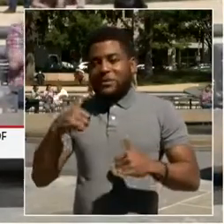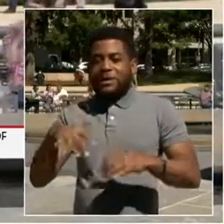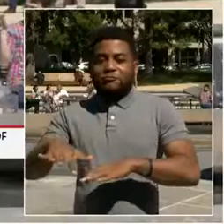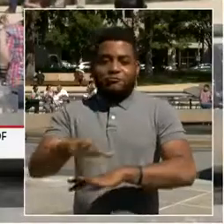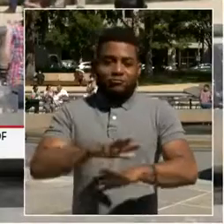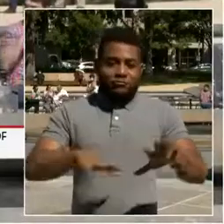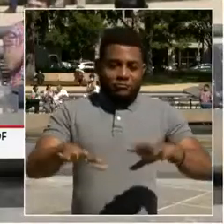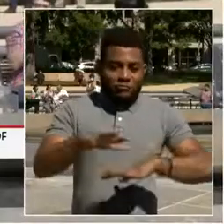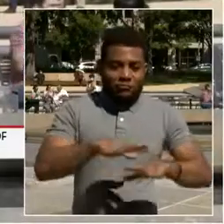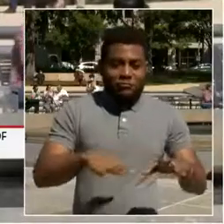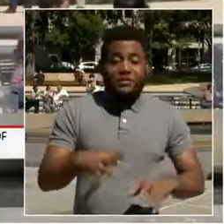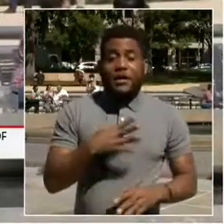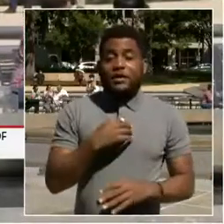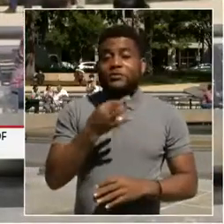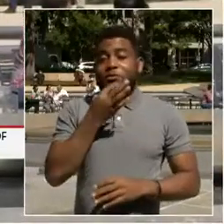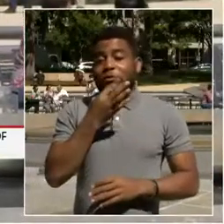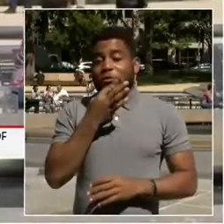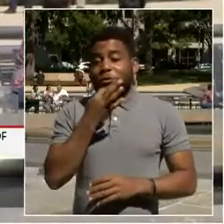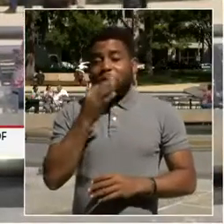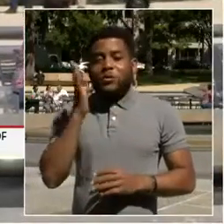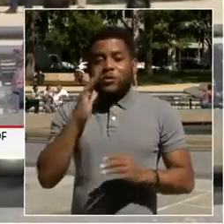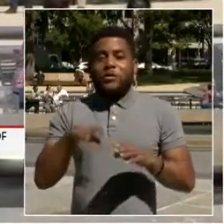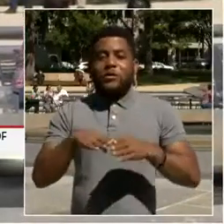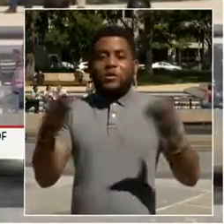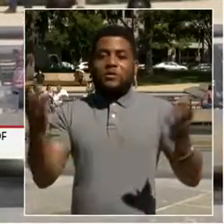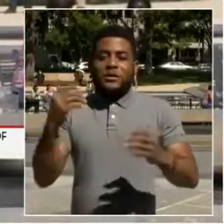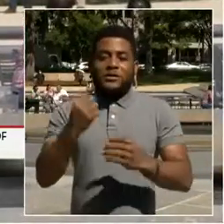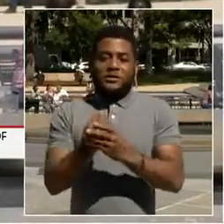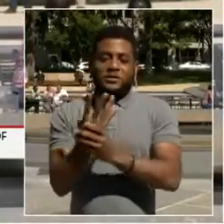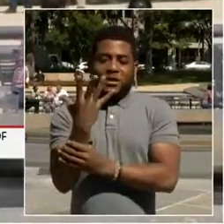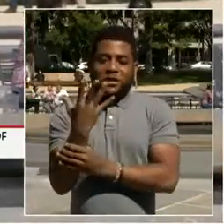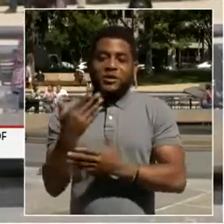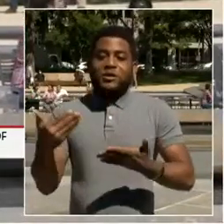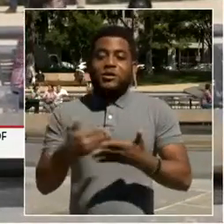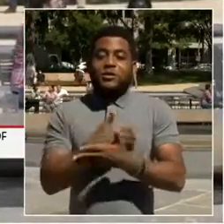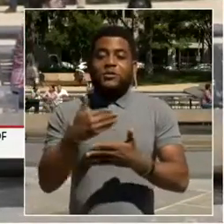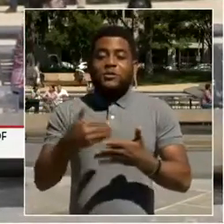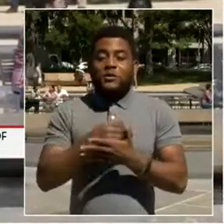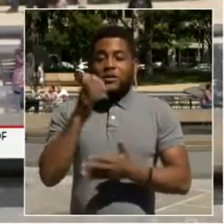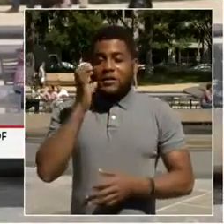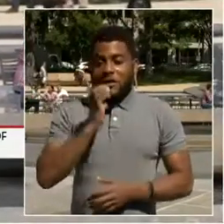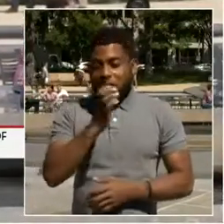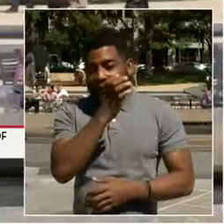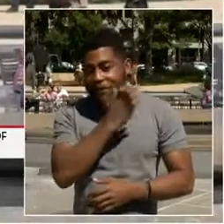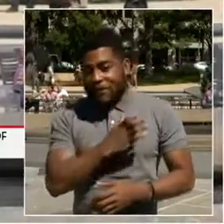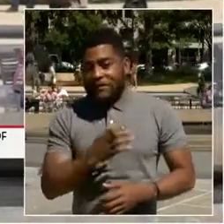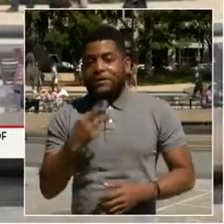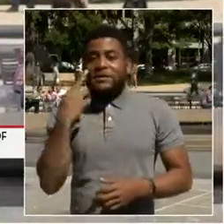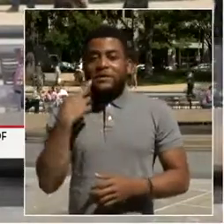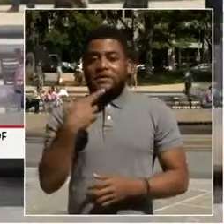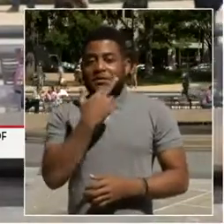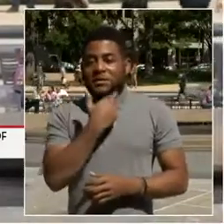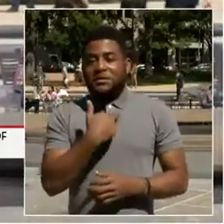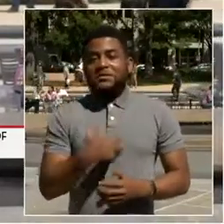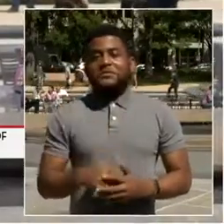soon to be open in the spring, a cafe restaurant. But this, yes.